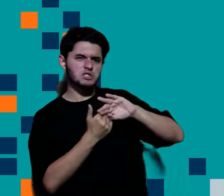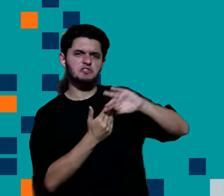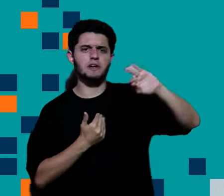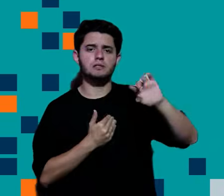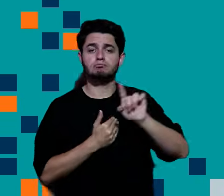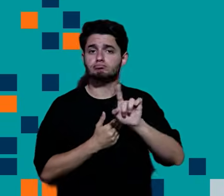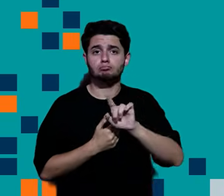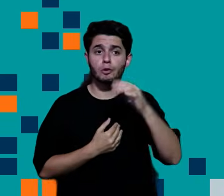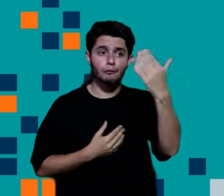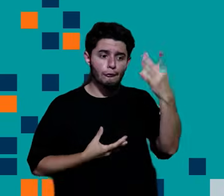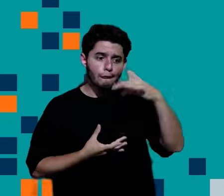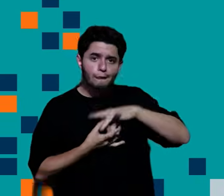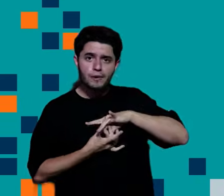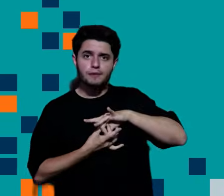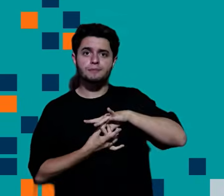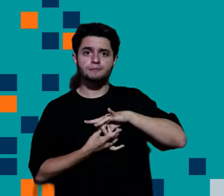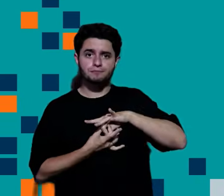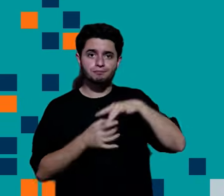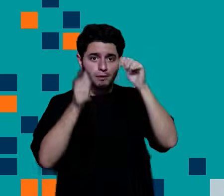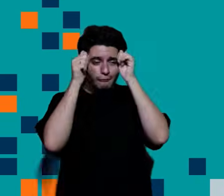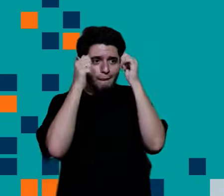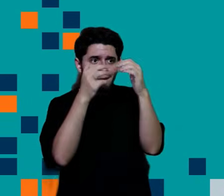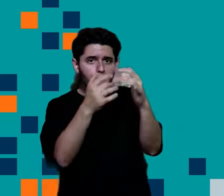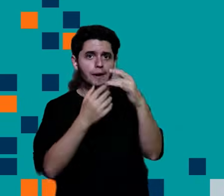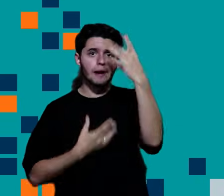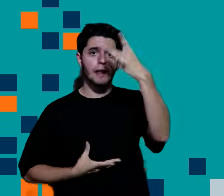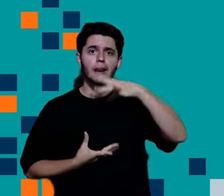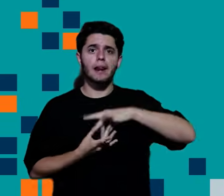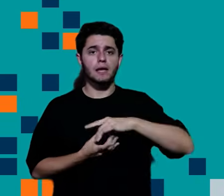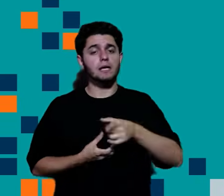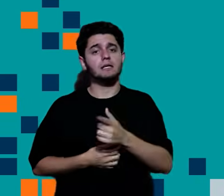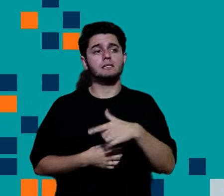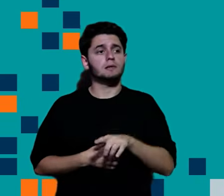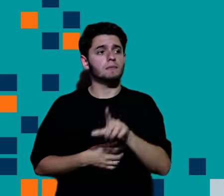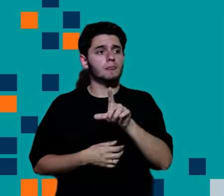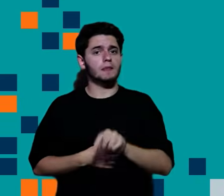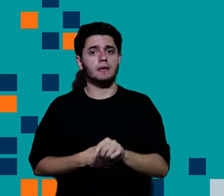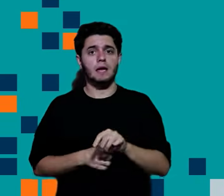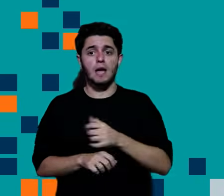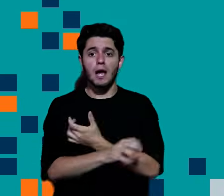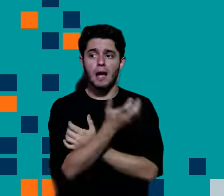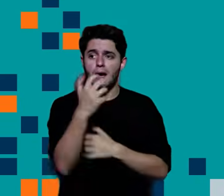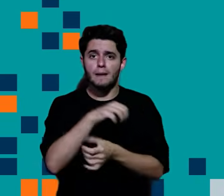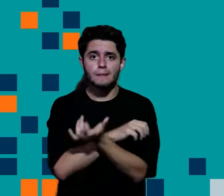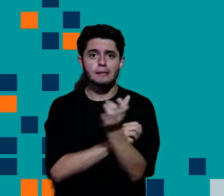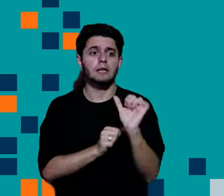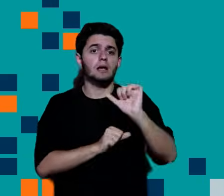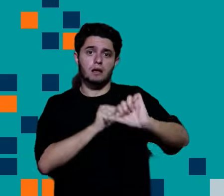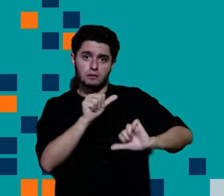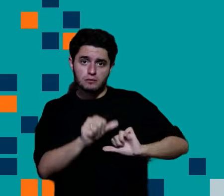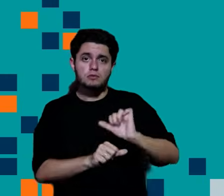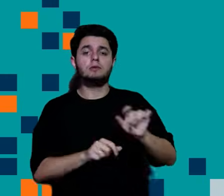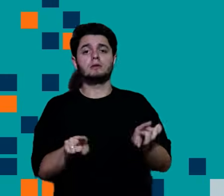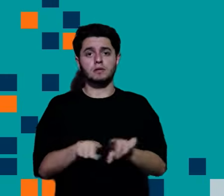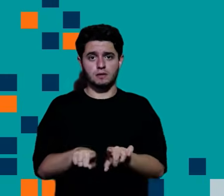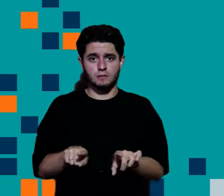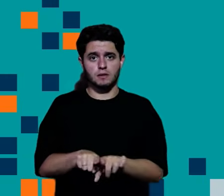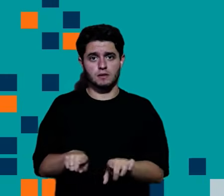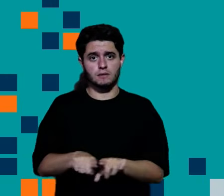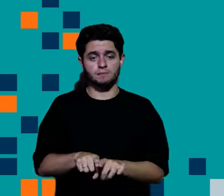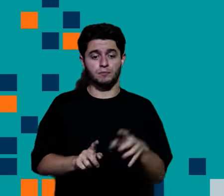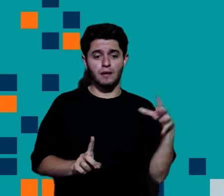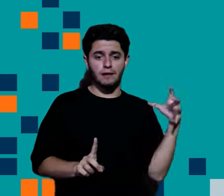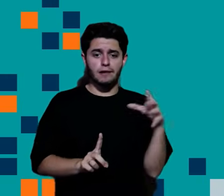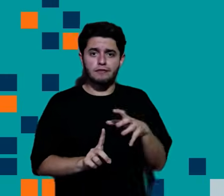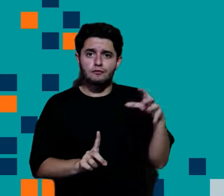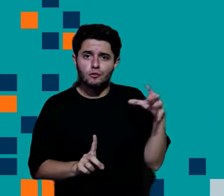know indeed that is not the case. We know that, in fact, our environments change our physiology, our biology. They influence the